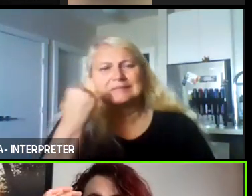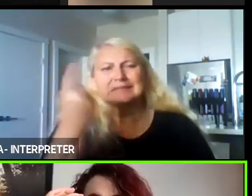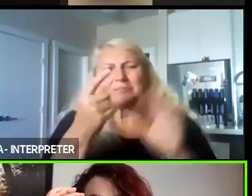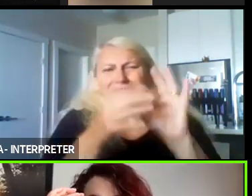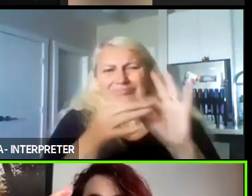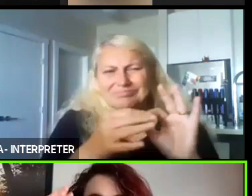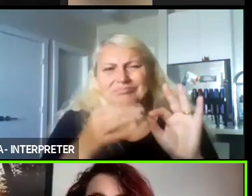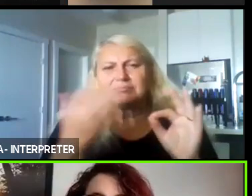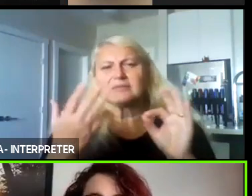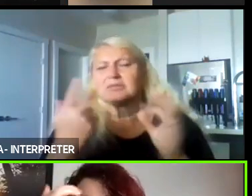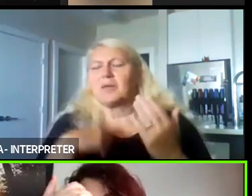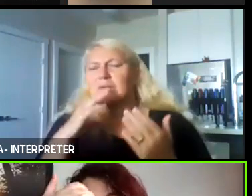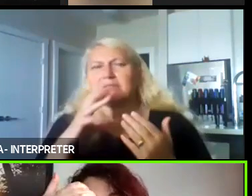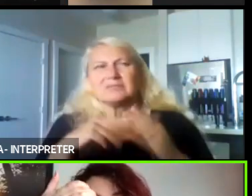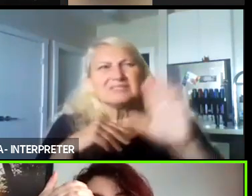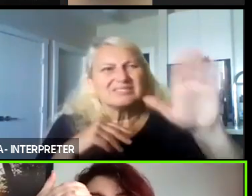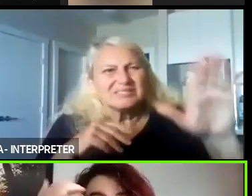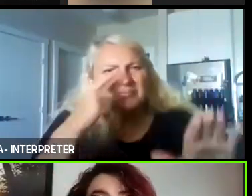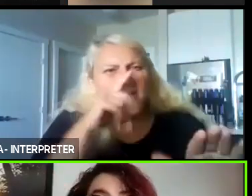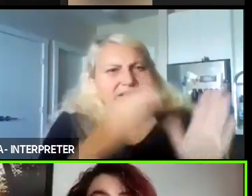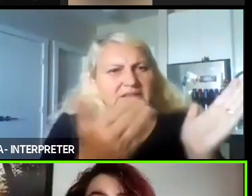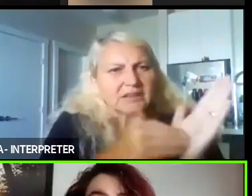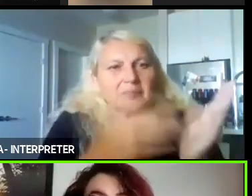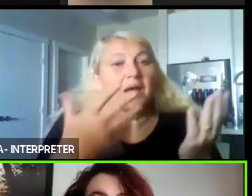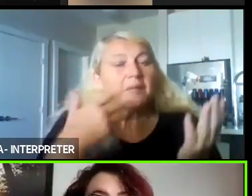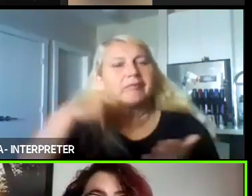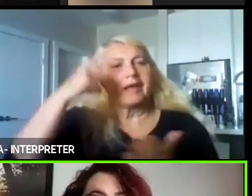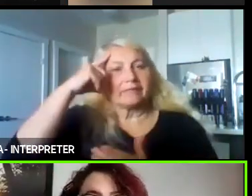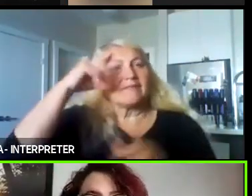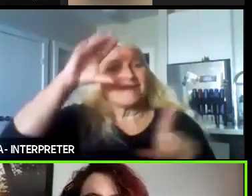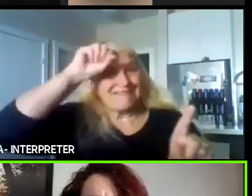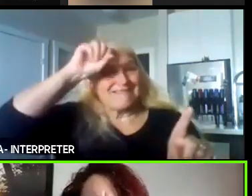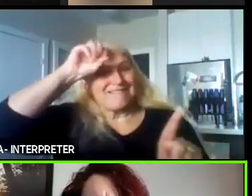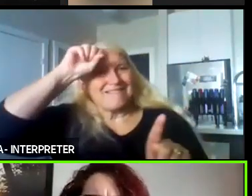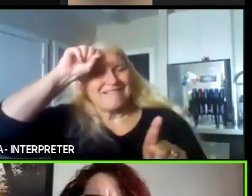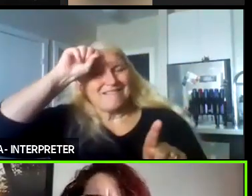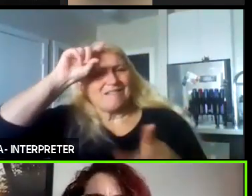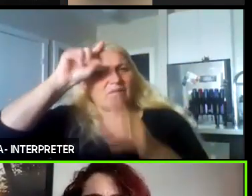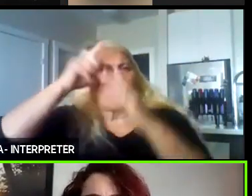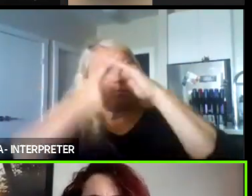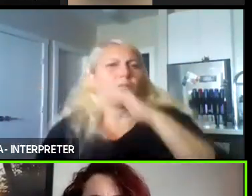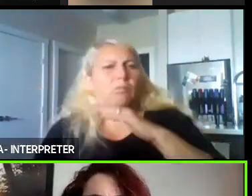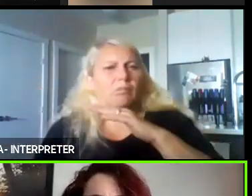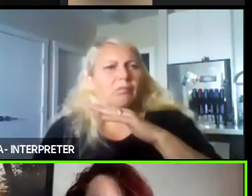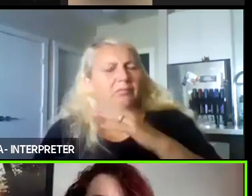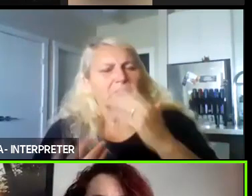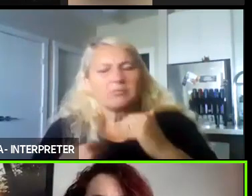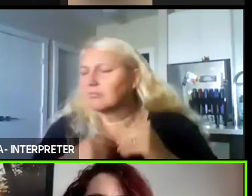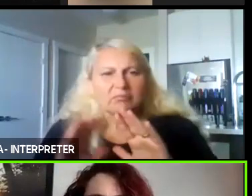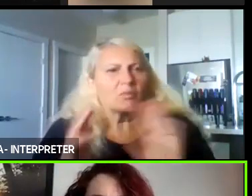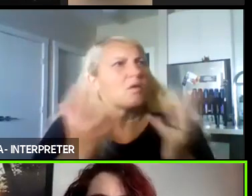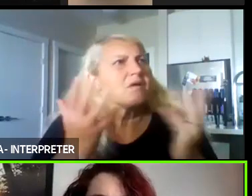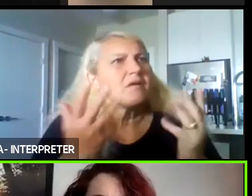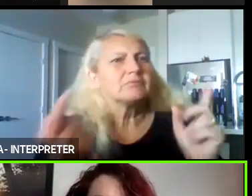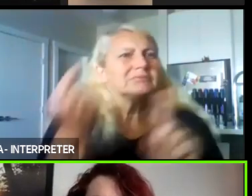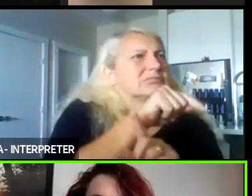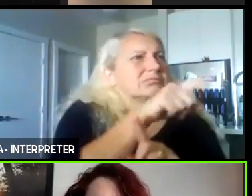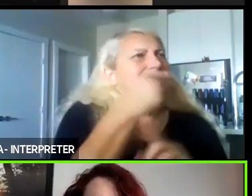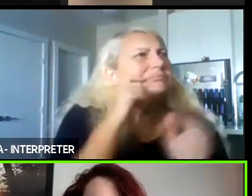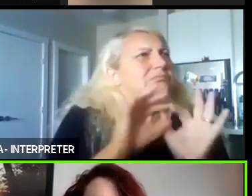I'm if I've lost where I am in my thought row thing, thinking string thing.